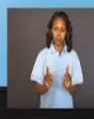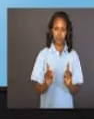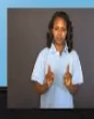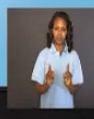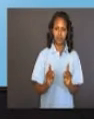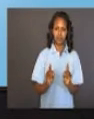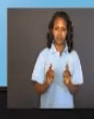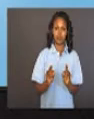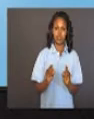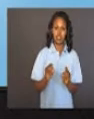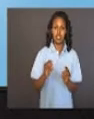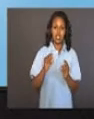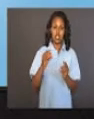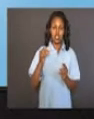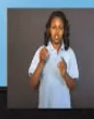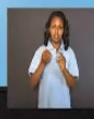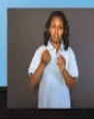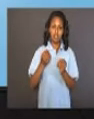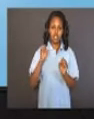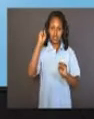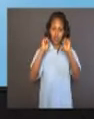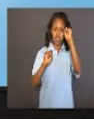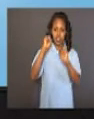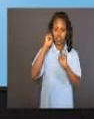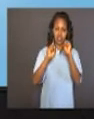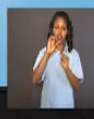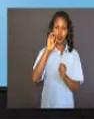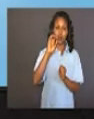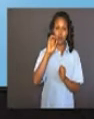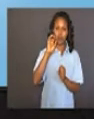In contrast to alternating current,